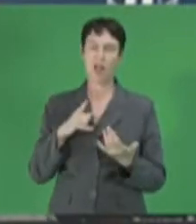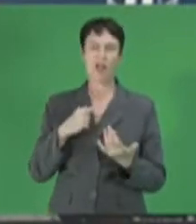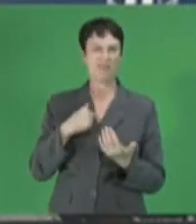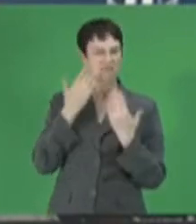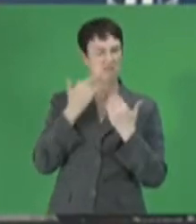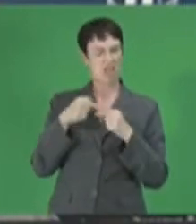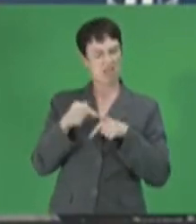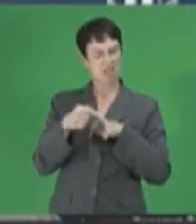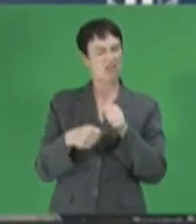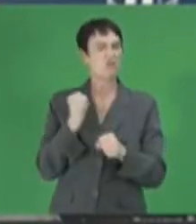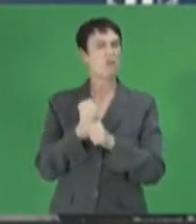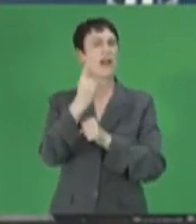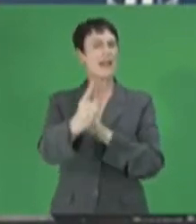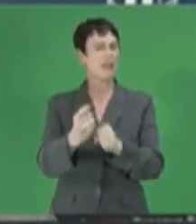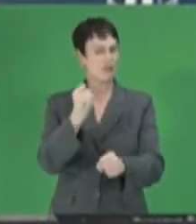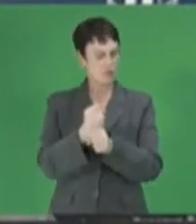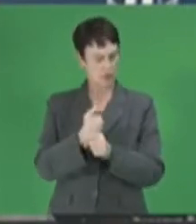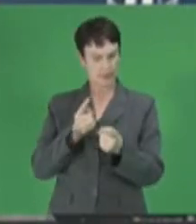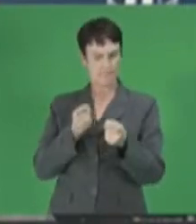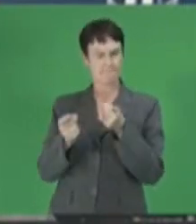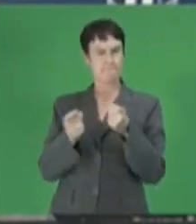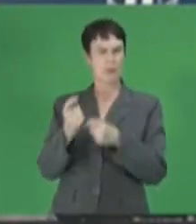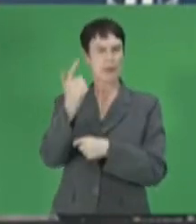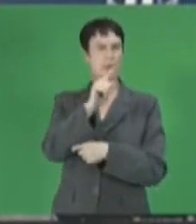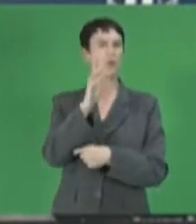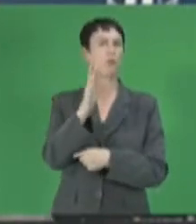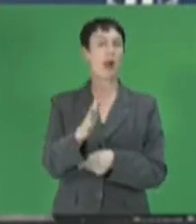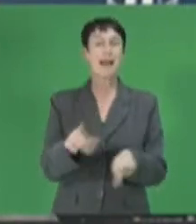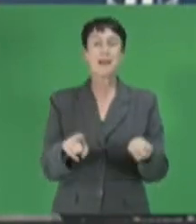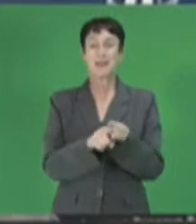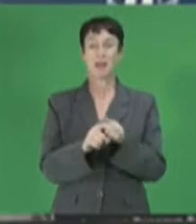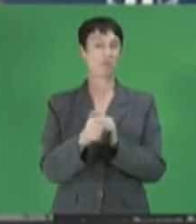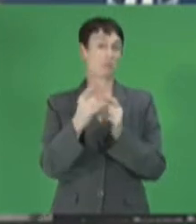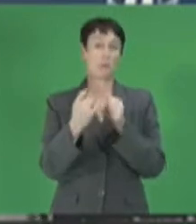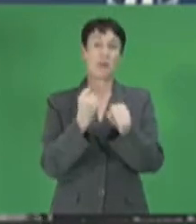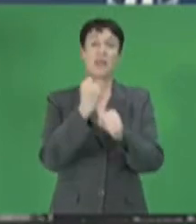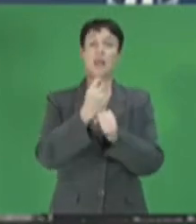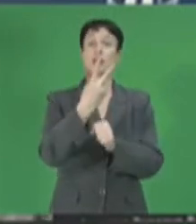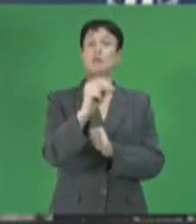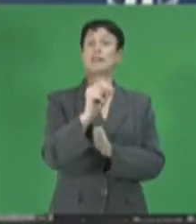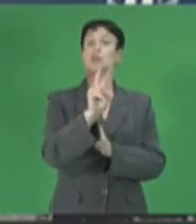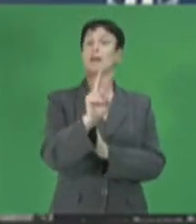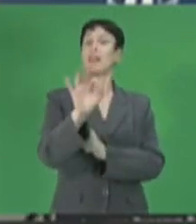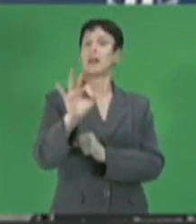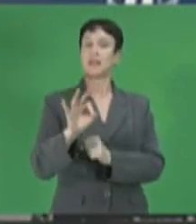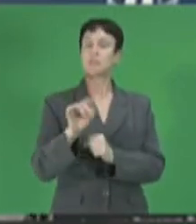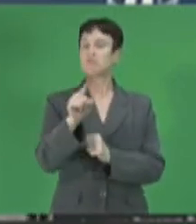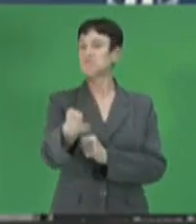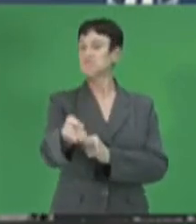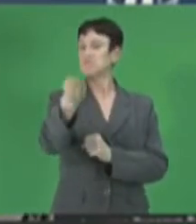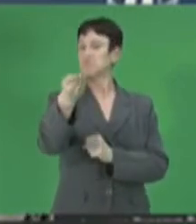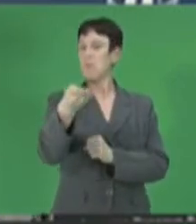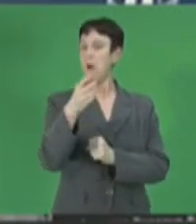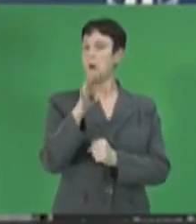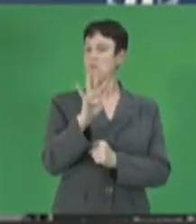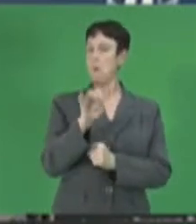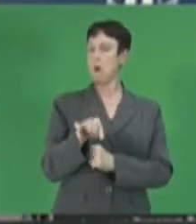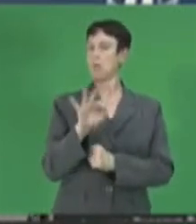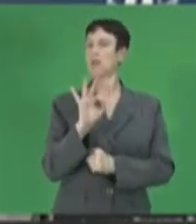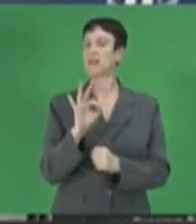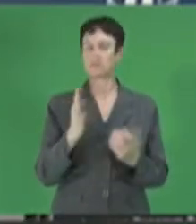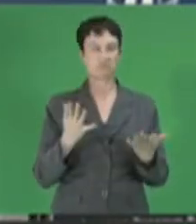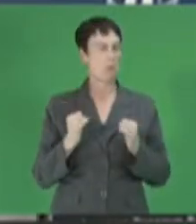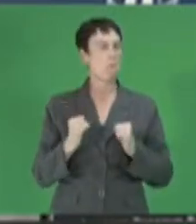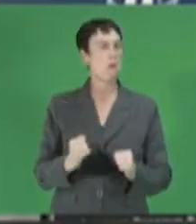next year. And even in the outer year in 2023, where it rises to 4.3, it will still be